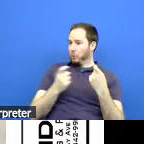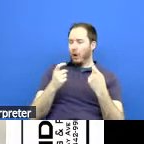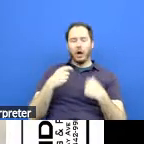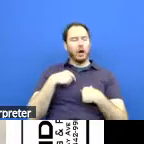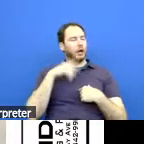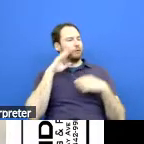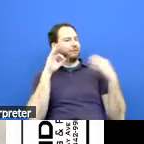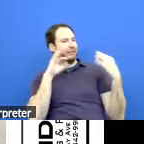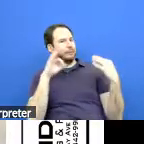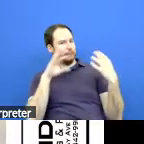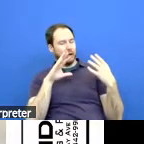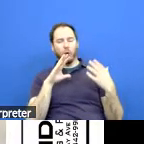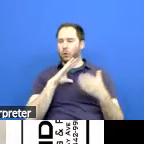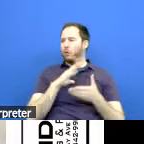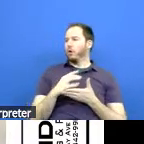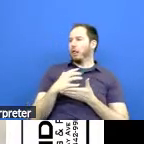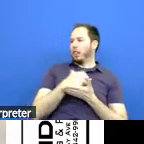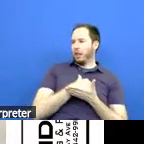questions.